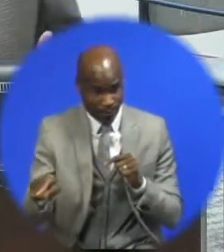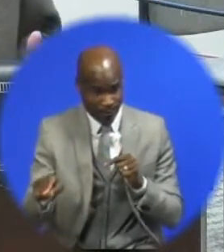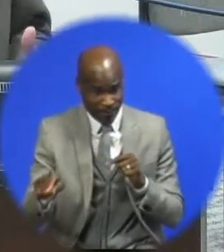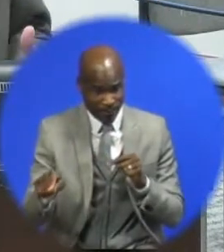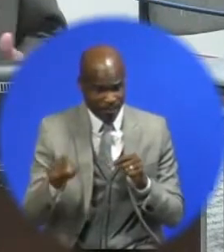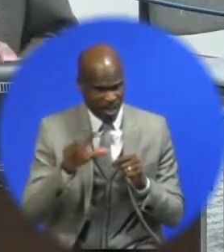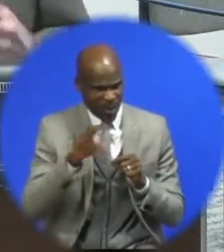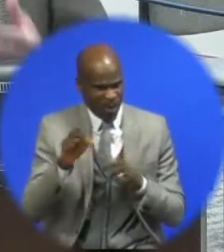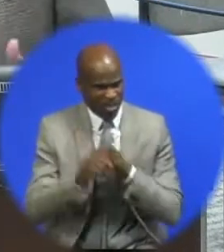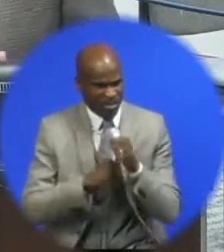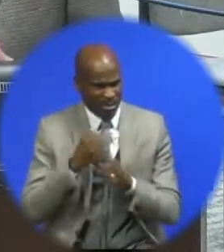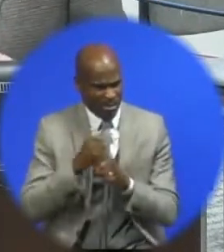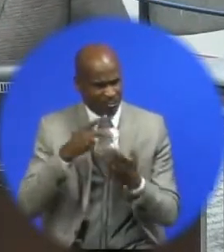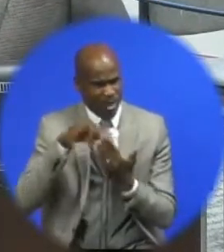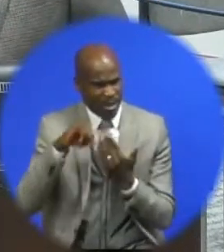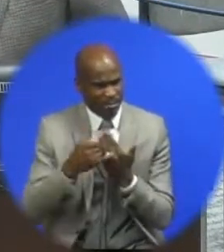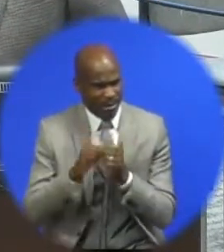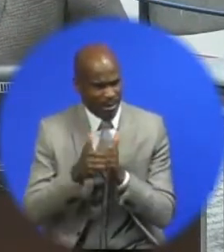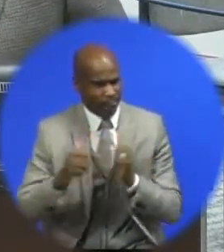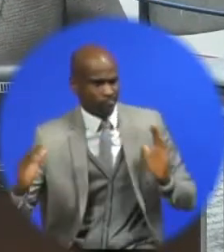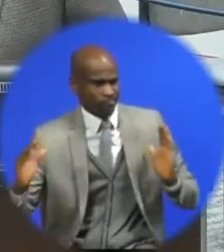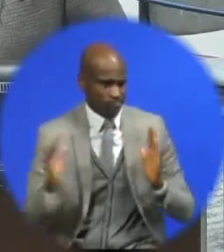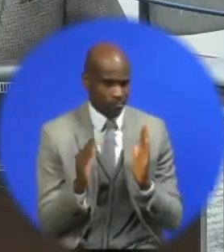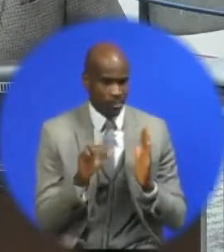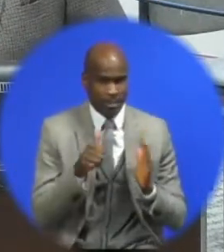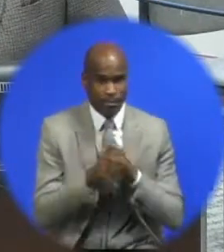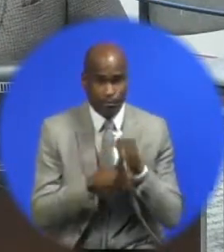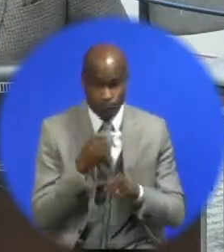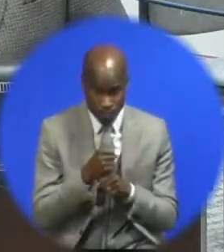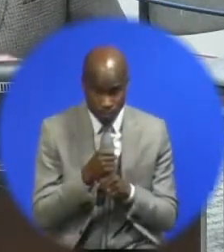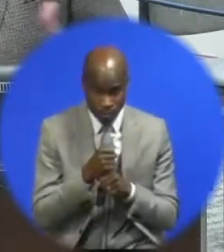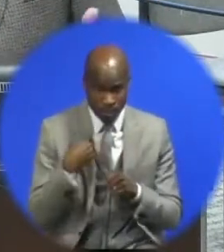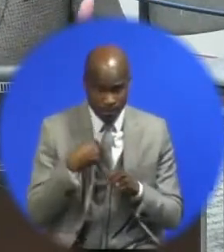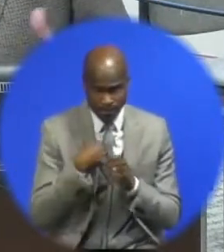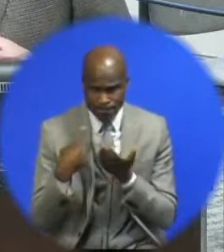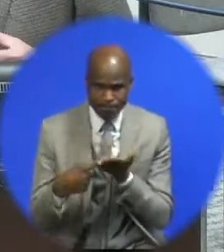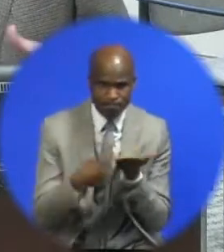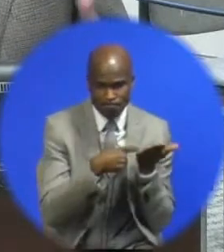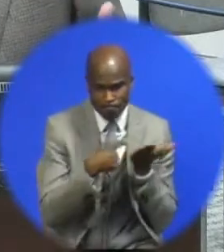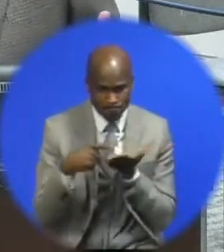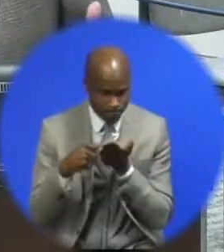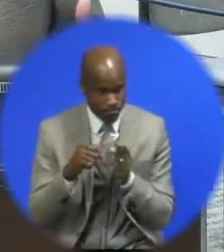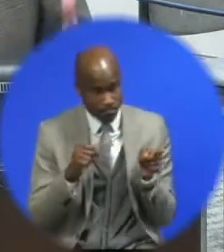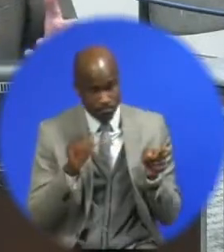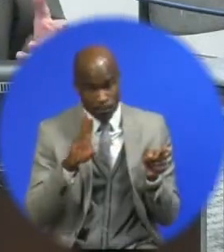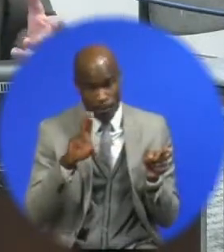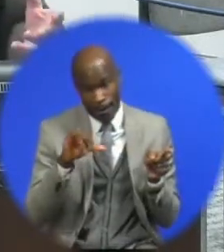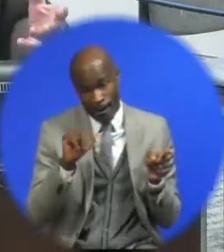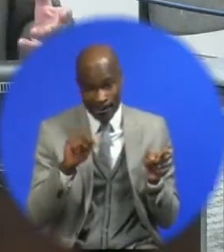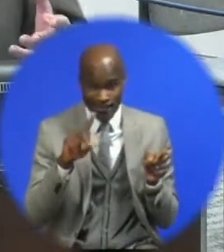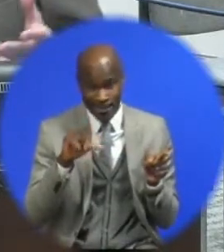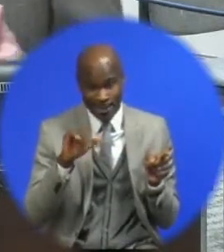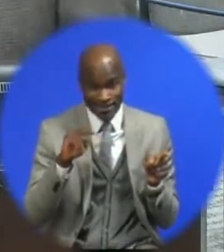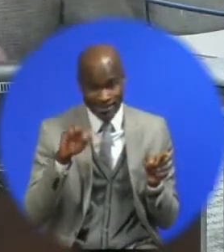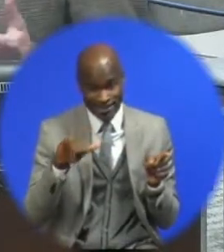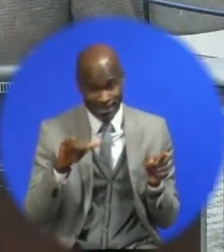10-year project. How do we make it happen? And Bryant Lindsay, you know Bryant, Bryant said you need a